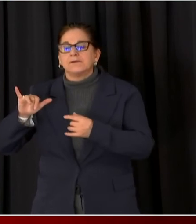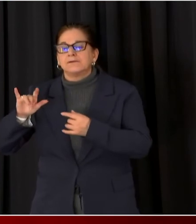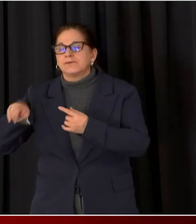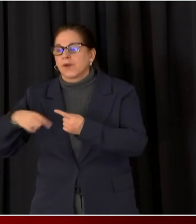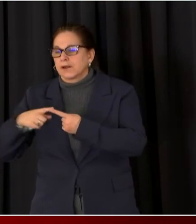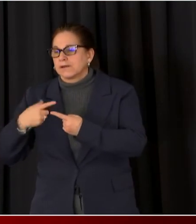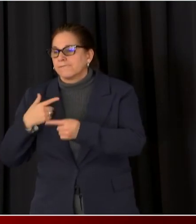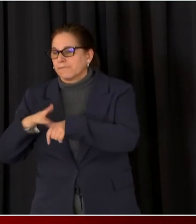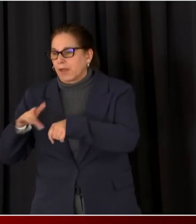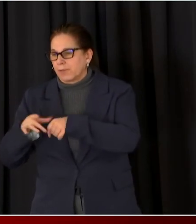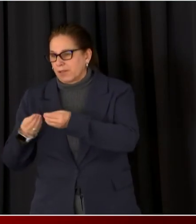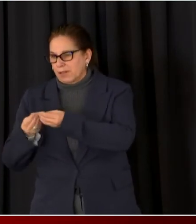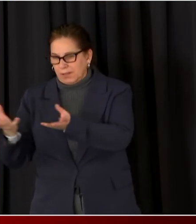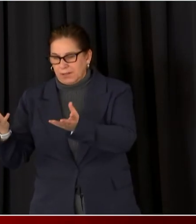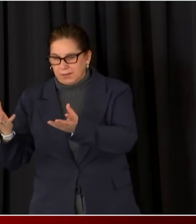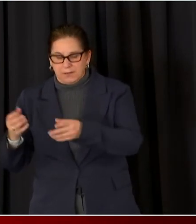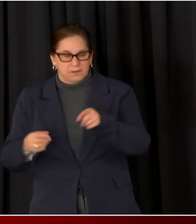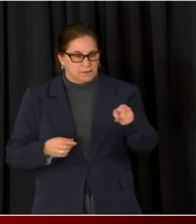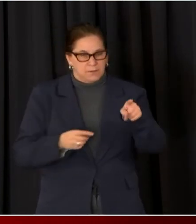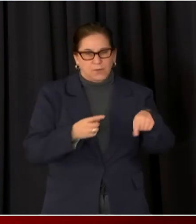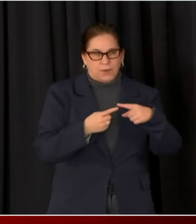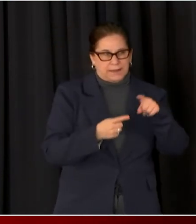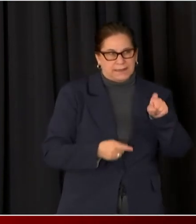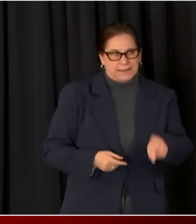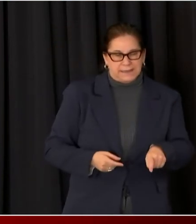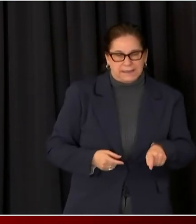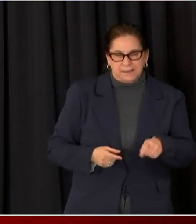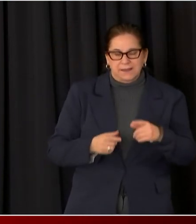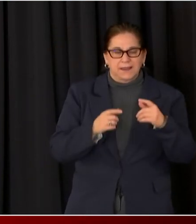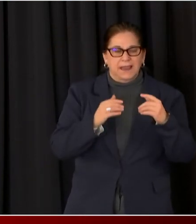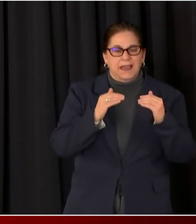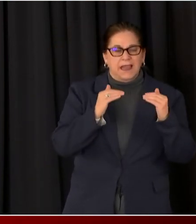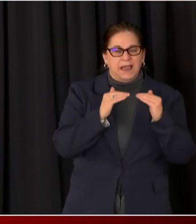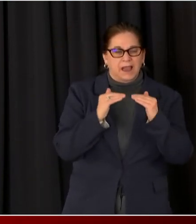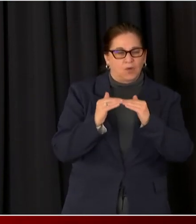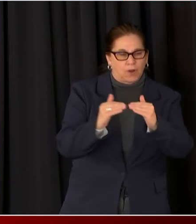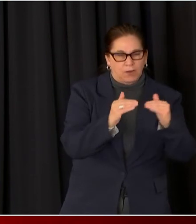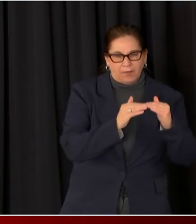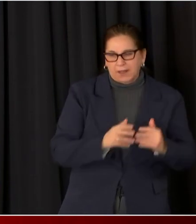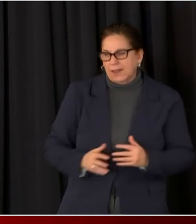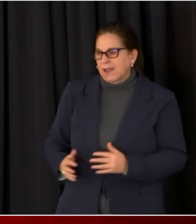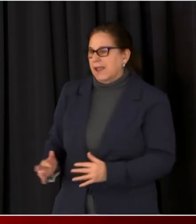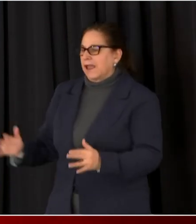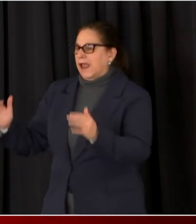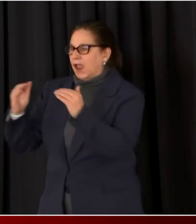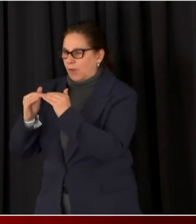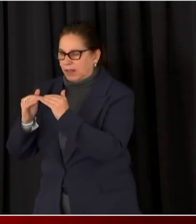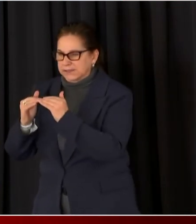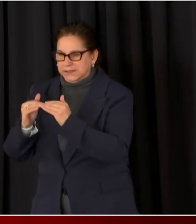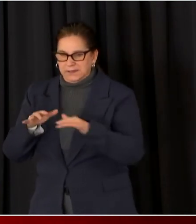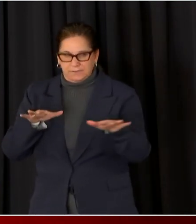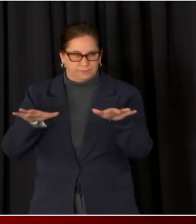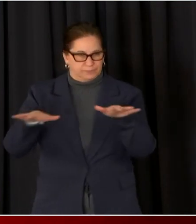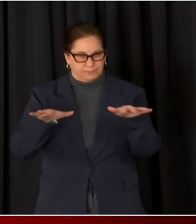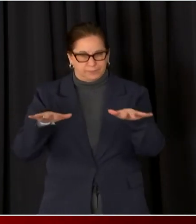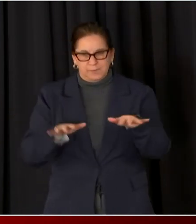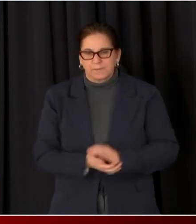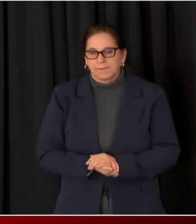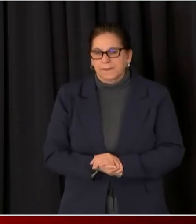plan to vaccinate sort of DC residents who are healthcare workers in maybe Maryland or